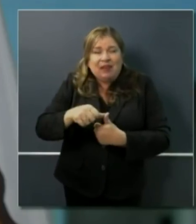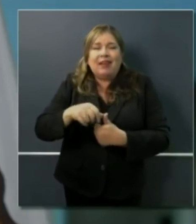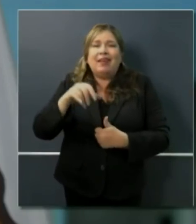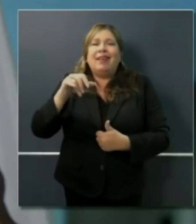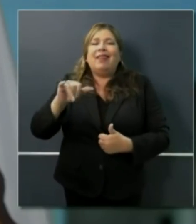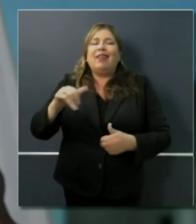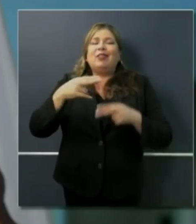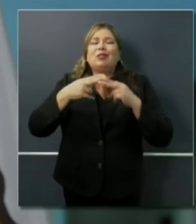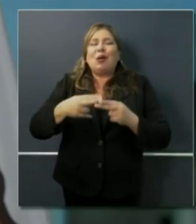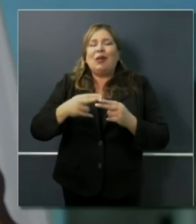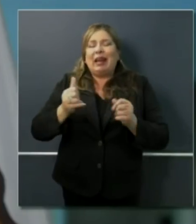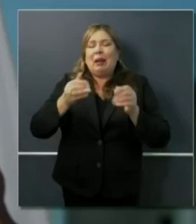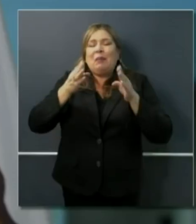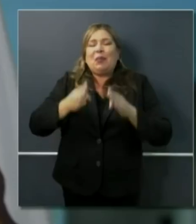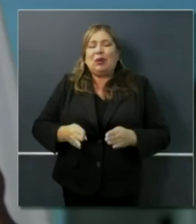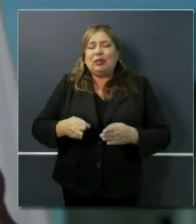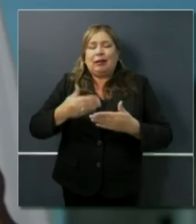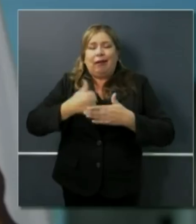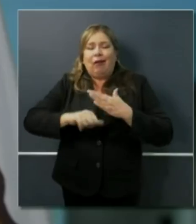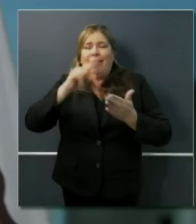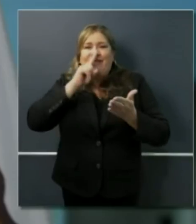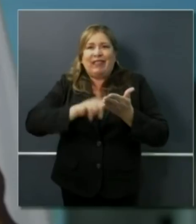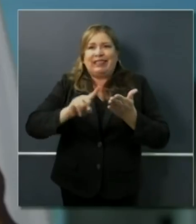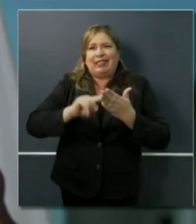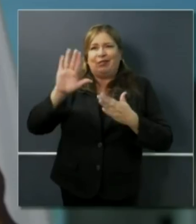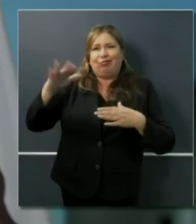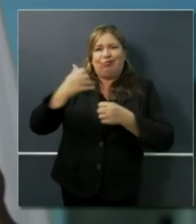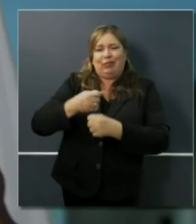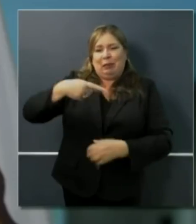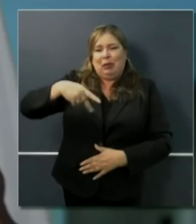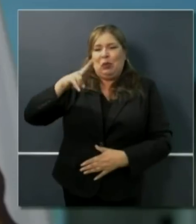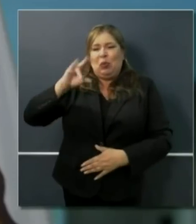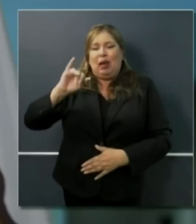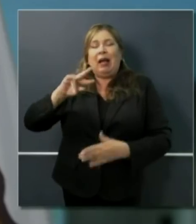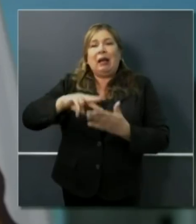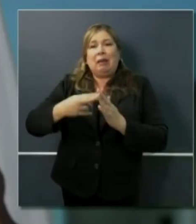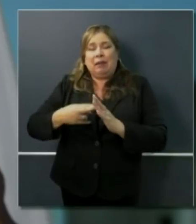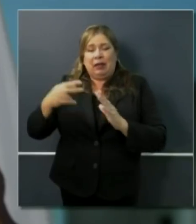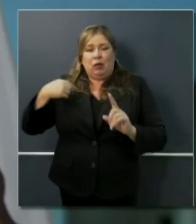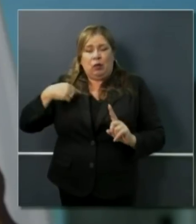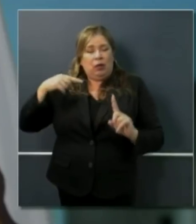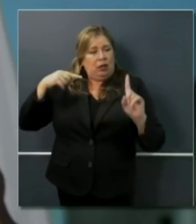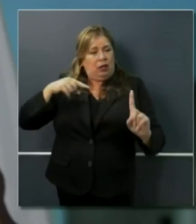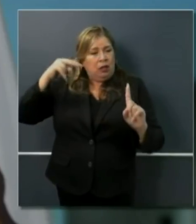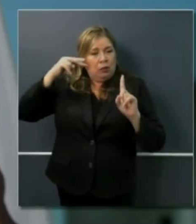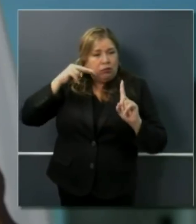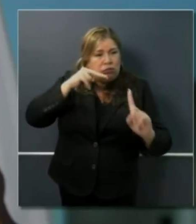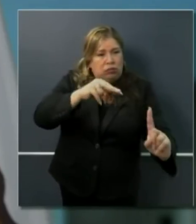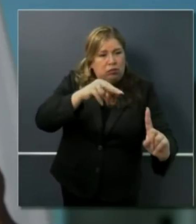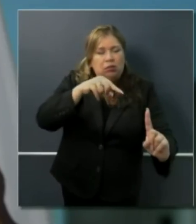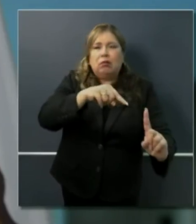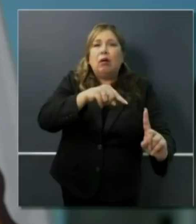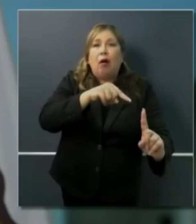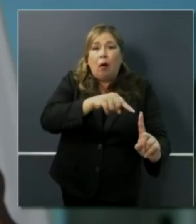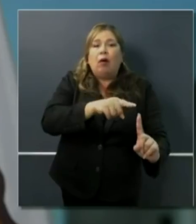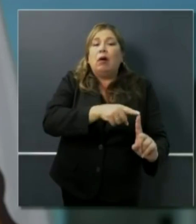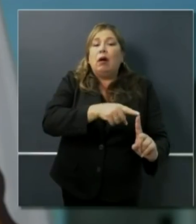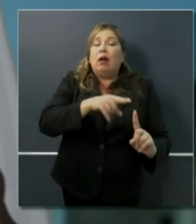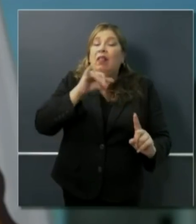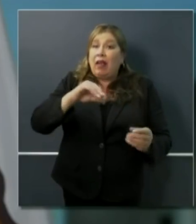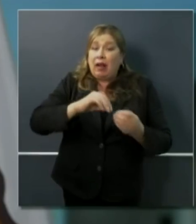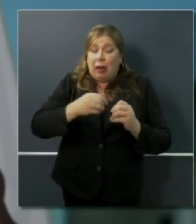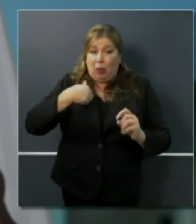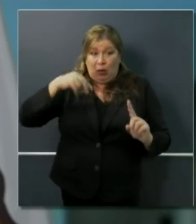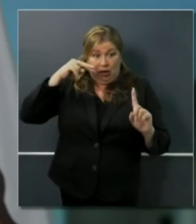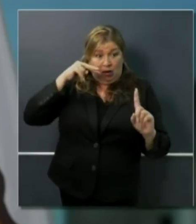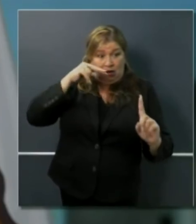person under investigation. We're also seeing the number of people under investigation, hospitalized and in the ICUs, also